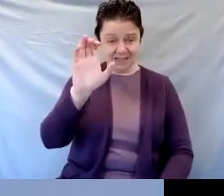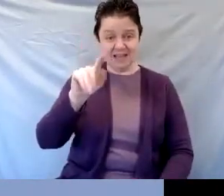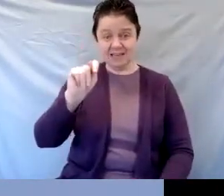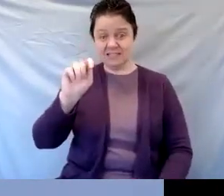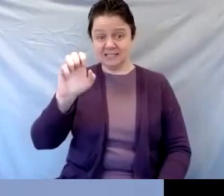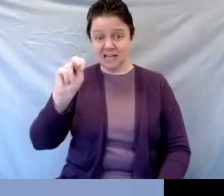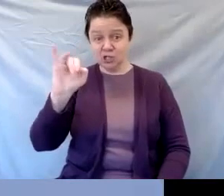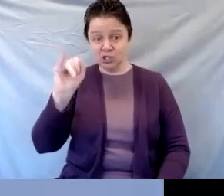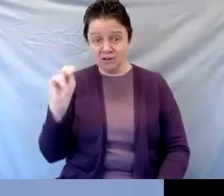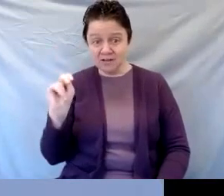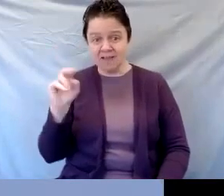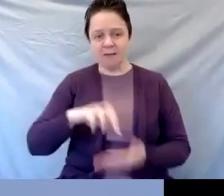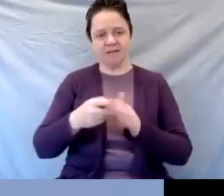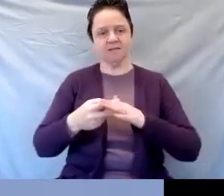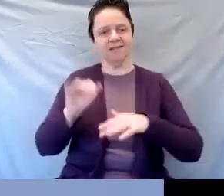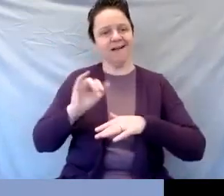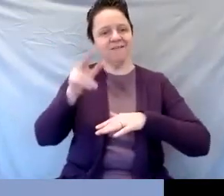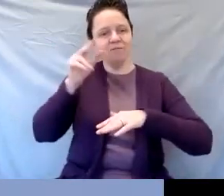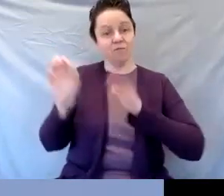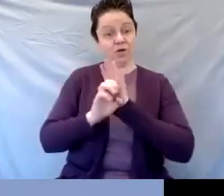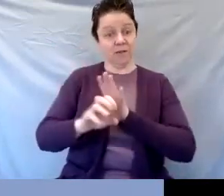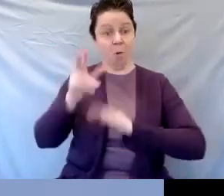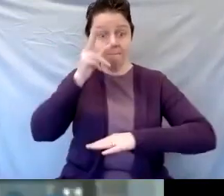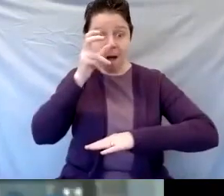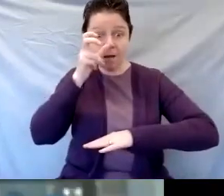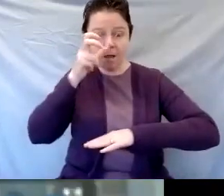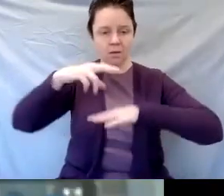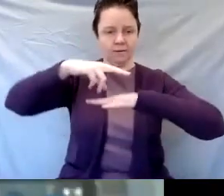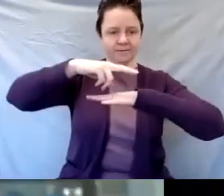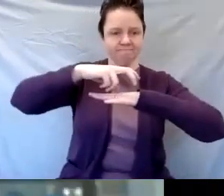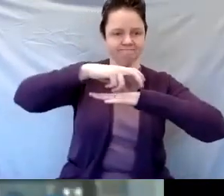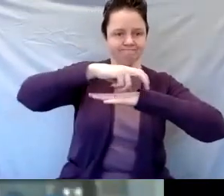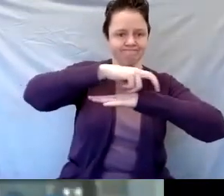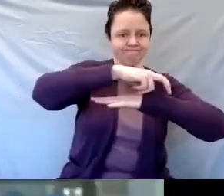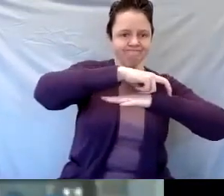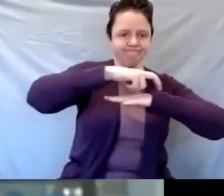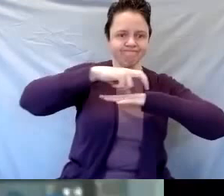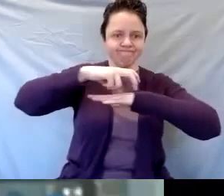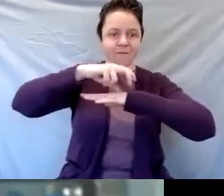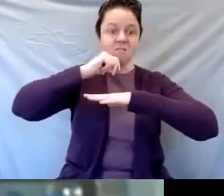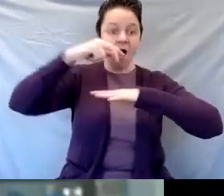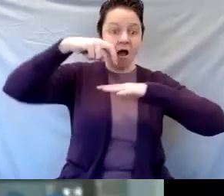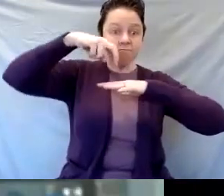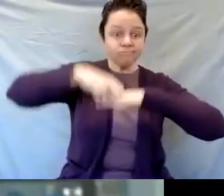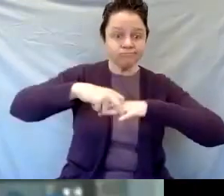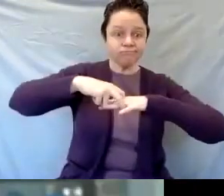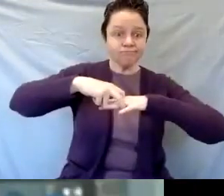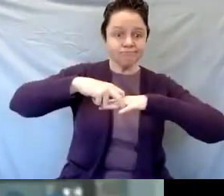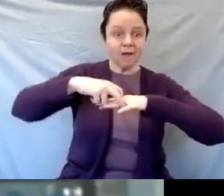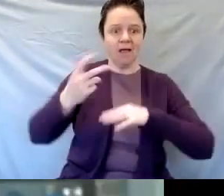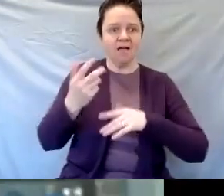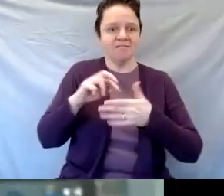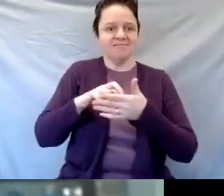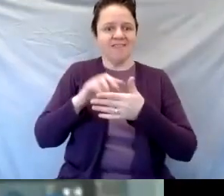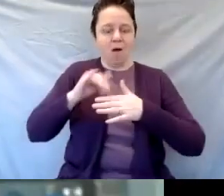scooting across the water. Because all of those molecules are held together through cohesion, that